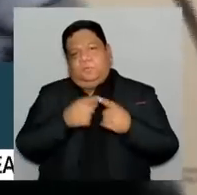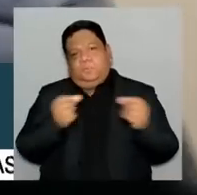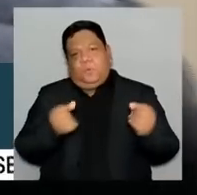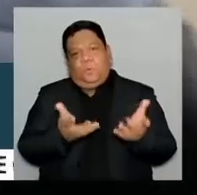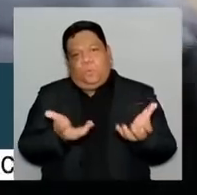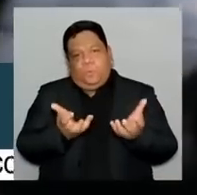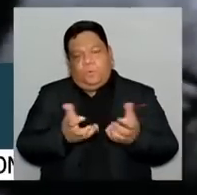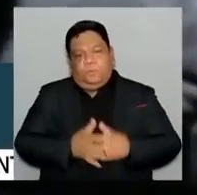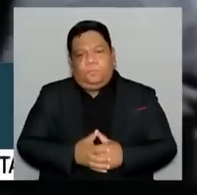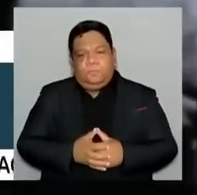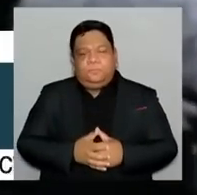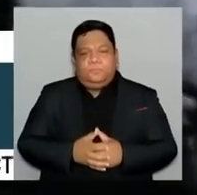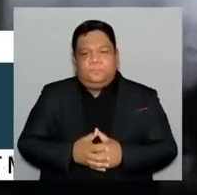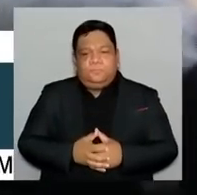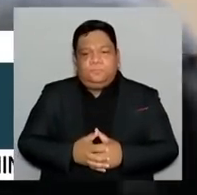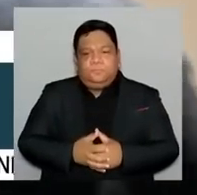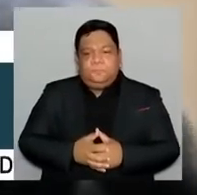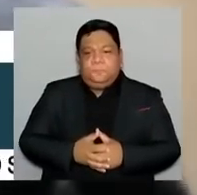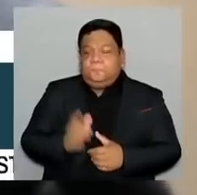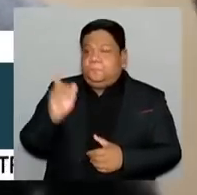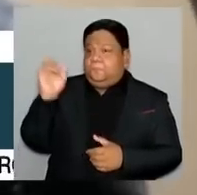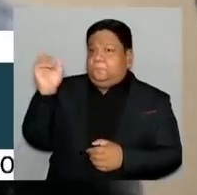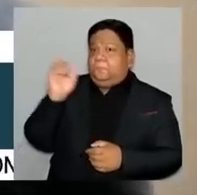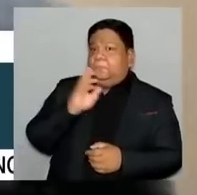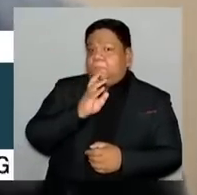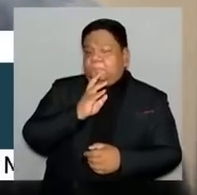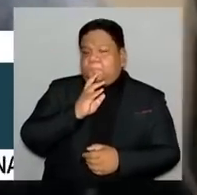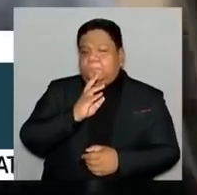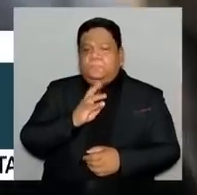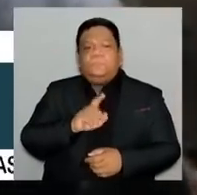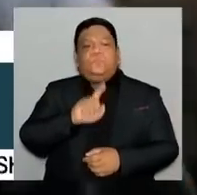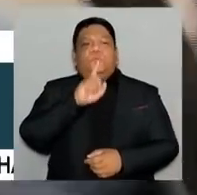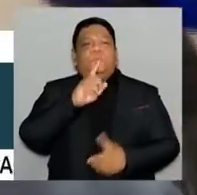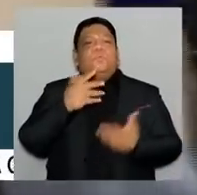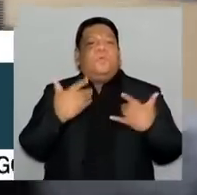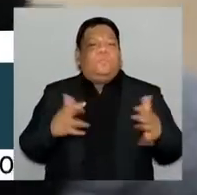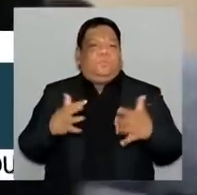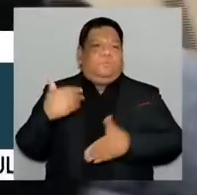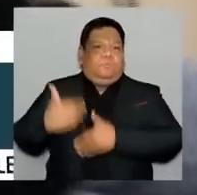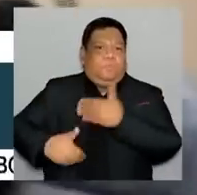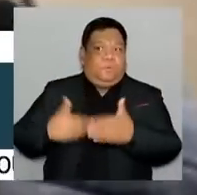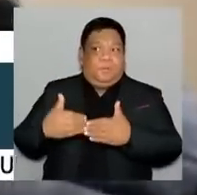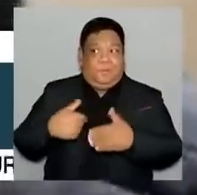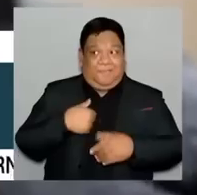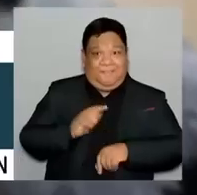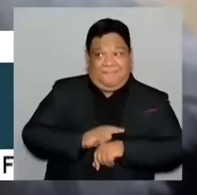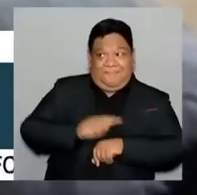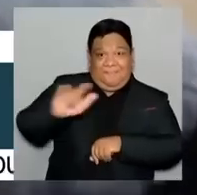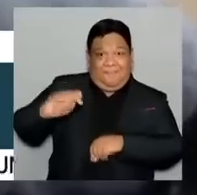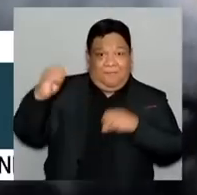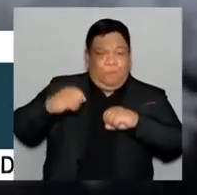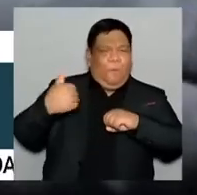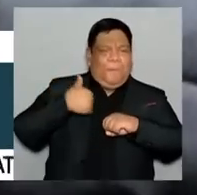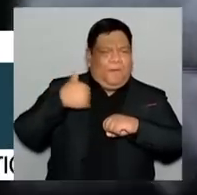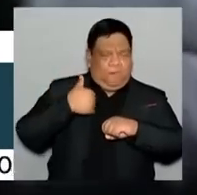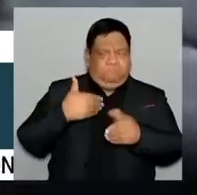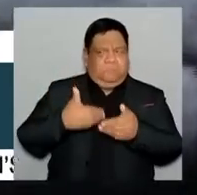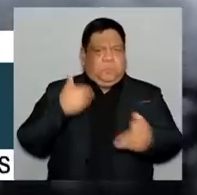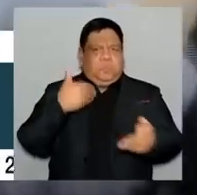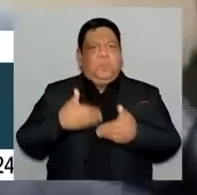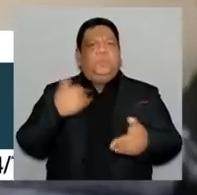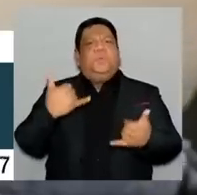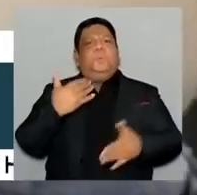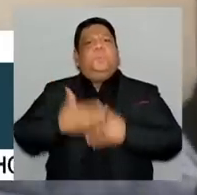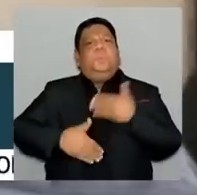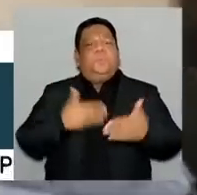Well, it was actually in the process already before the Japan trip was even planned. Nagkataon